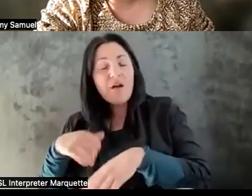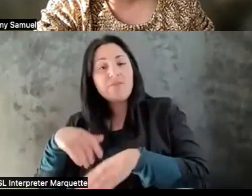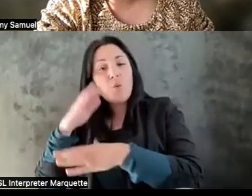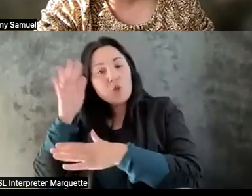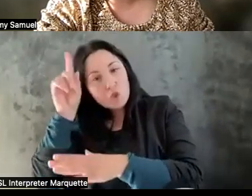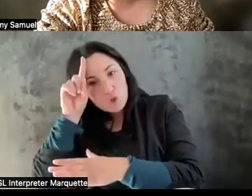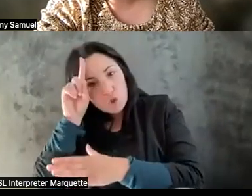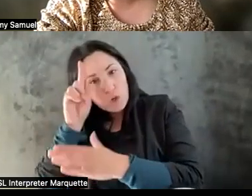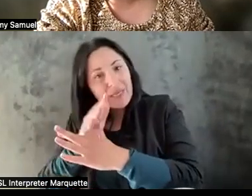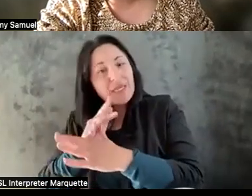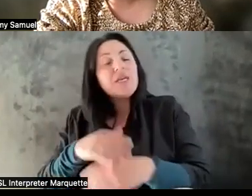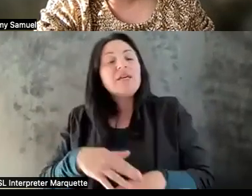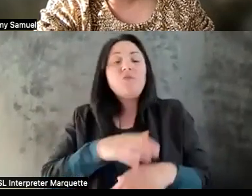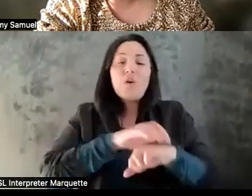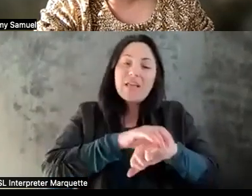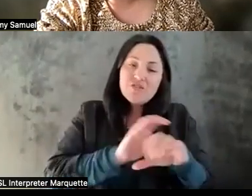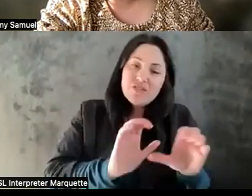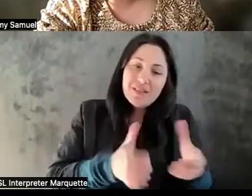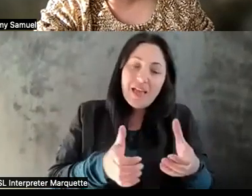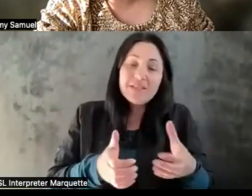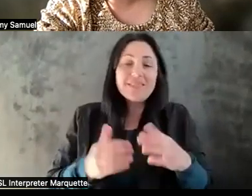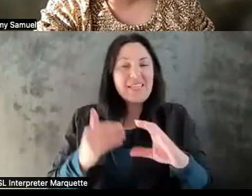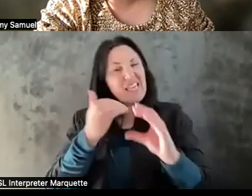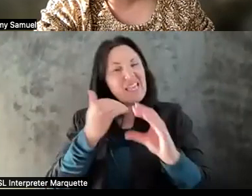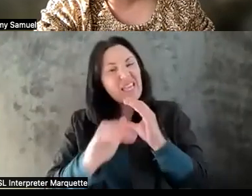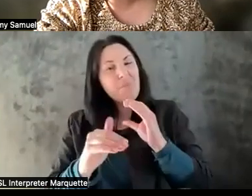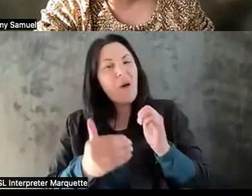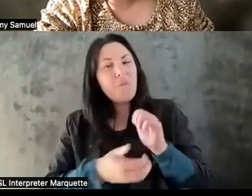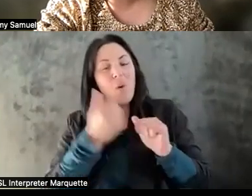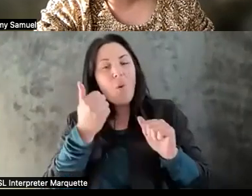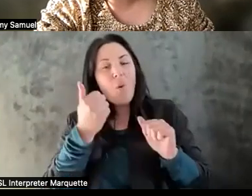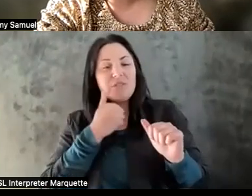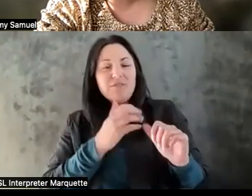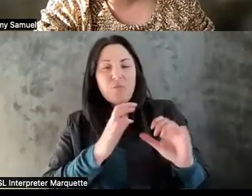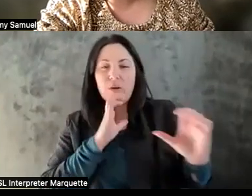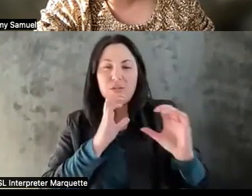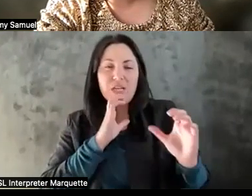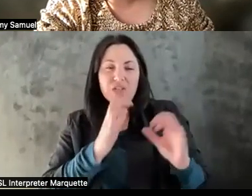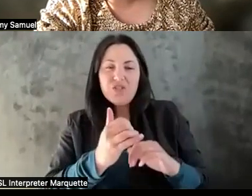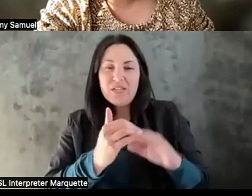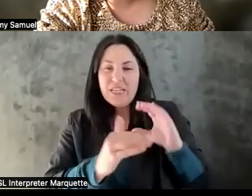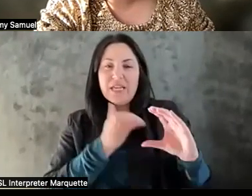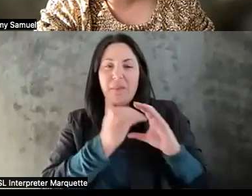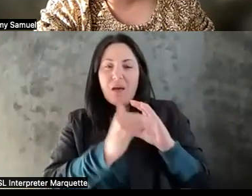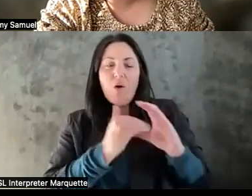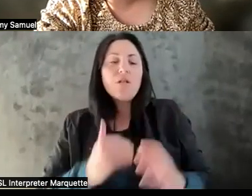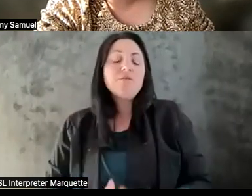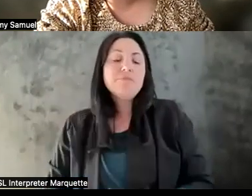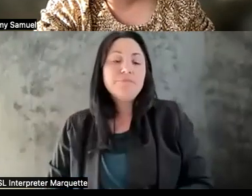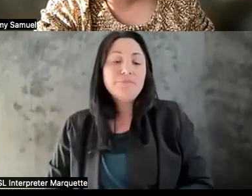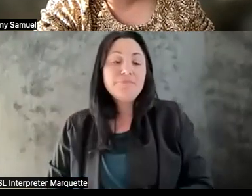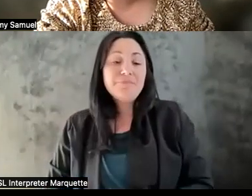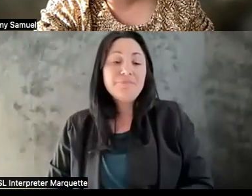English classes. Email is the prime form of communication that we do have with parents.